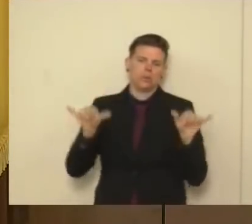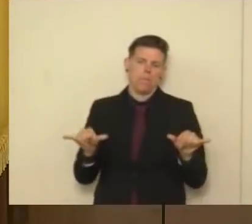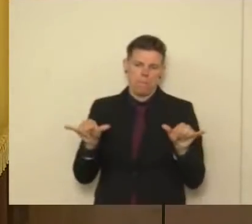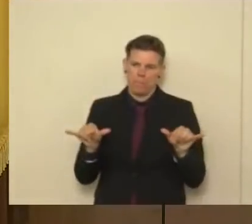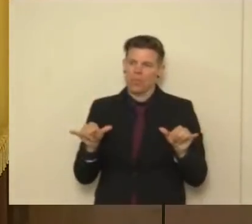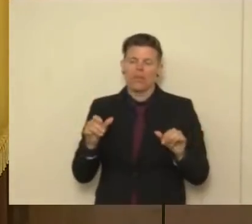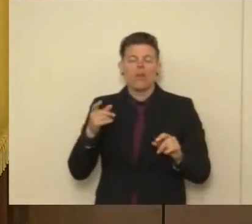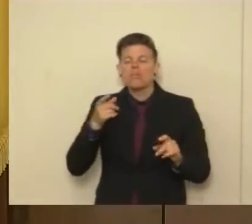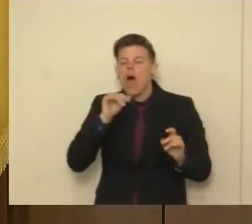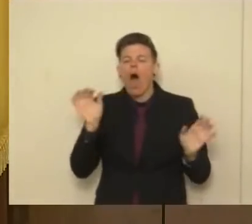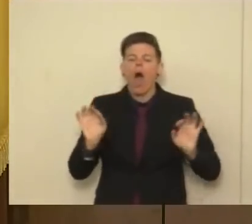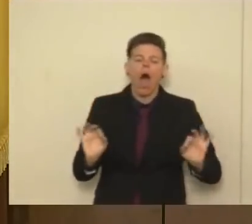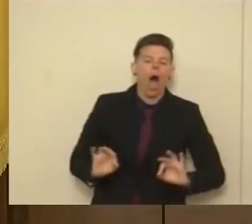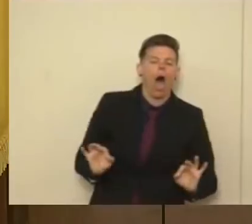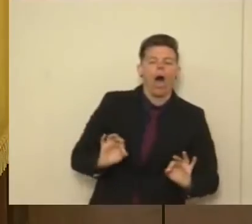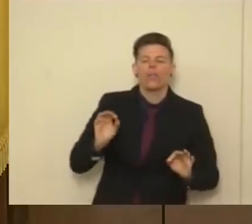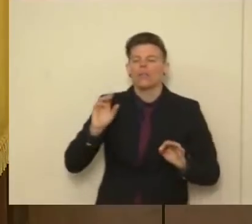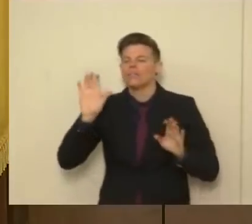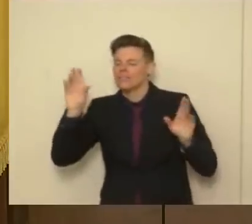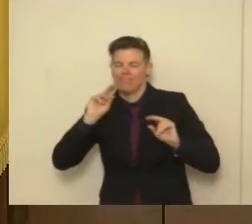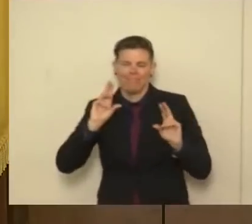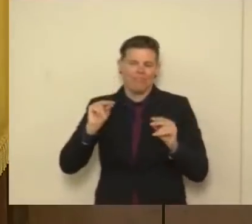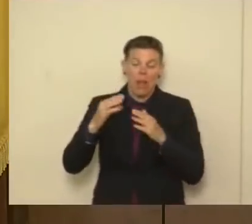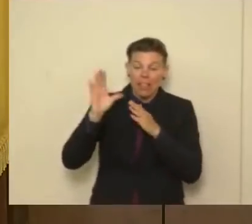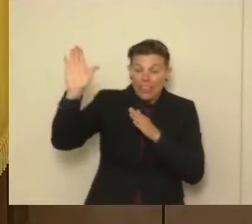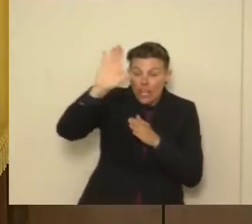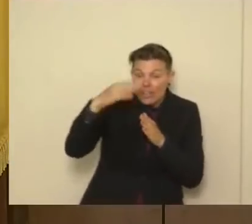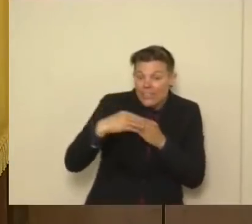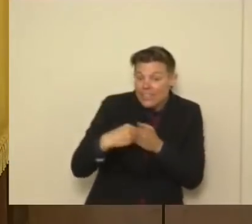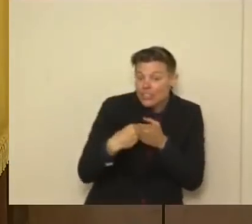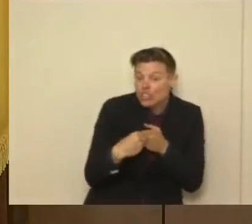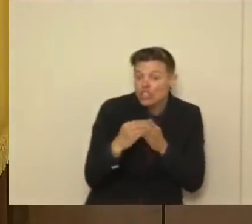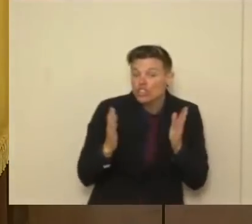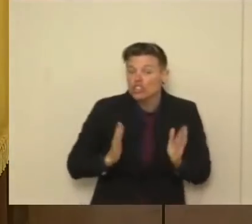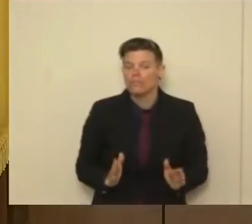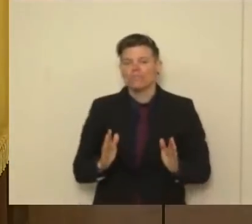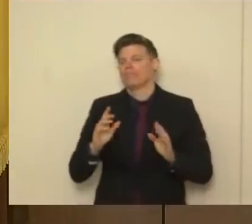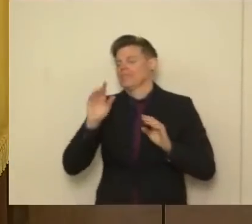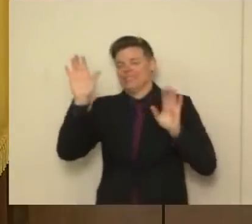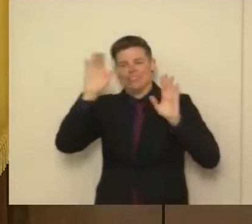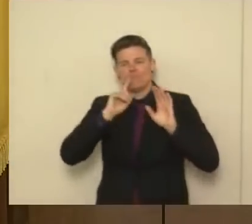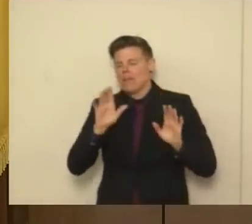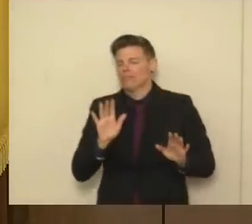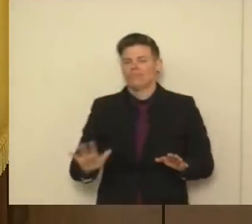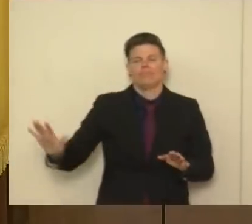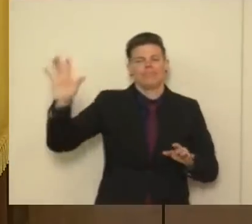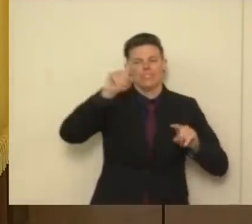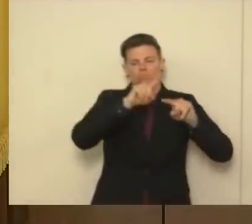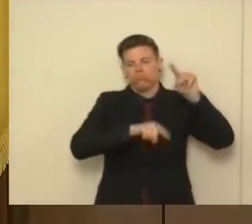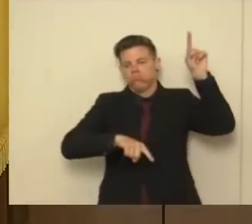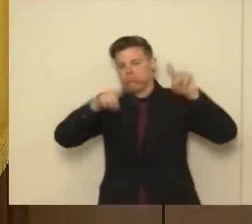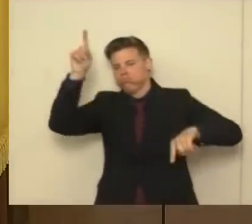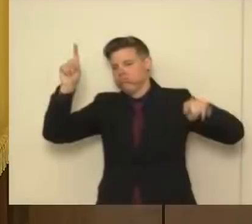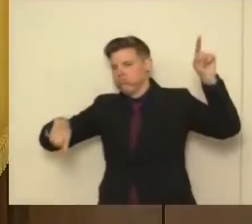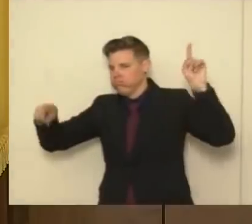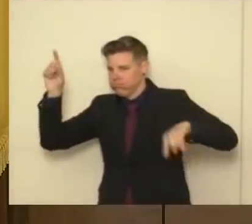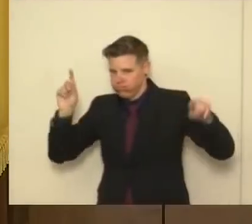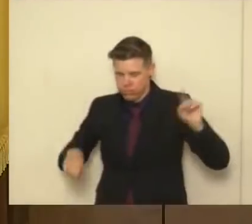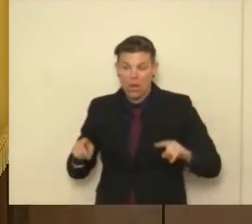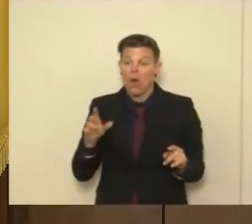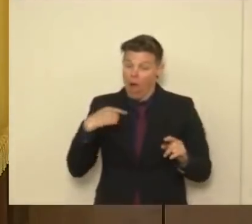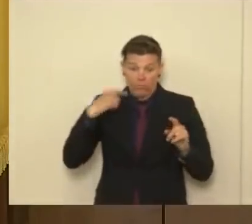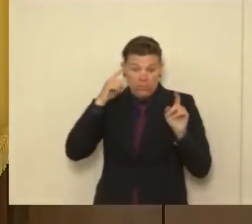local leadership in our state and the incredible local leadership around the country. But I think that most